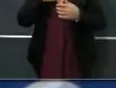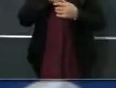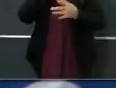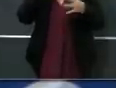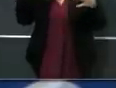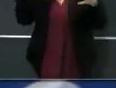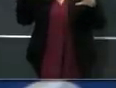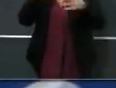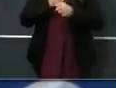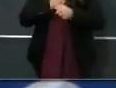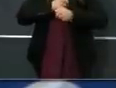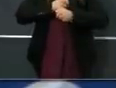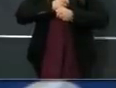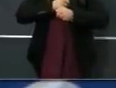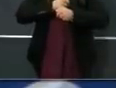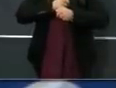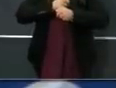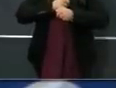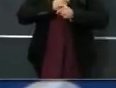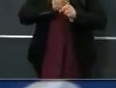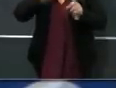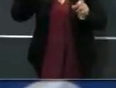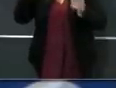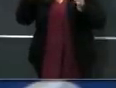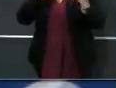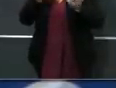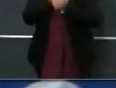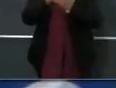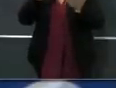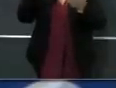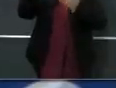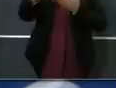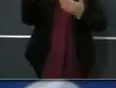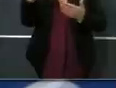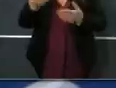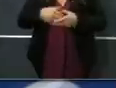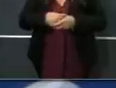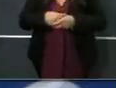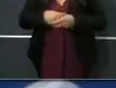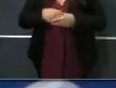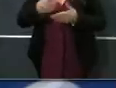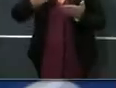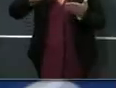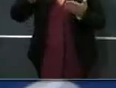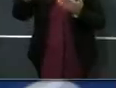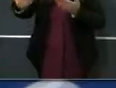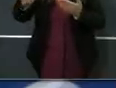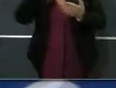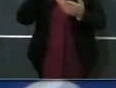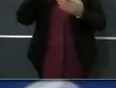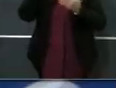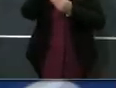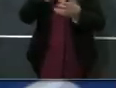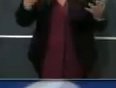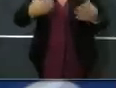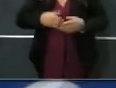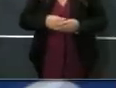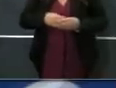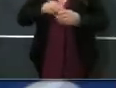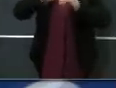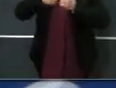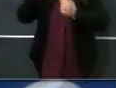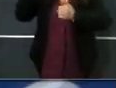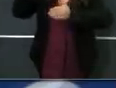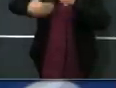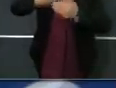understand where they as individuals, not just we as a state, are in relationship to the progress made.